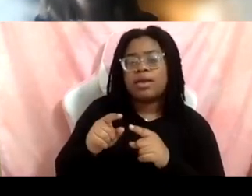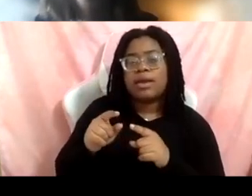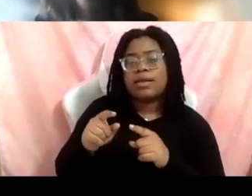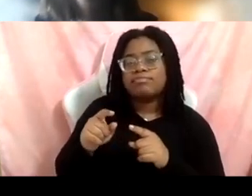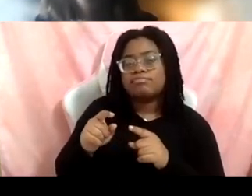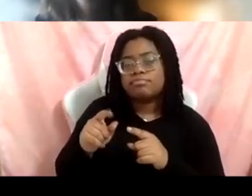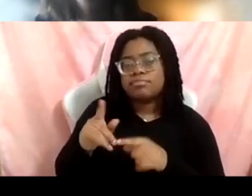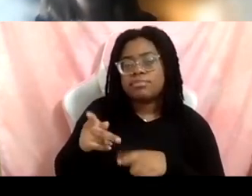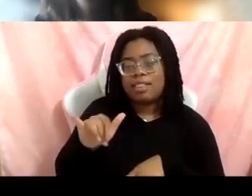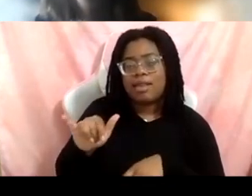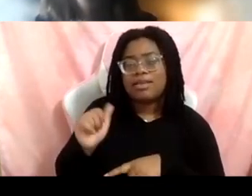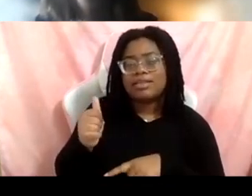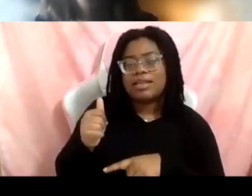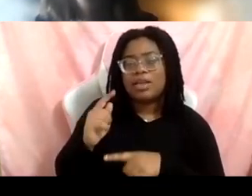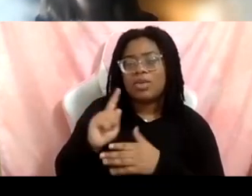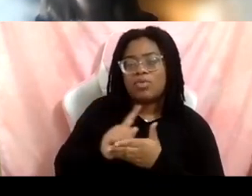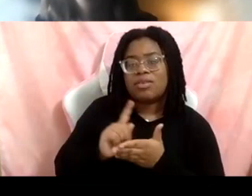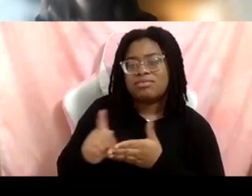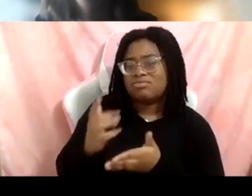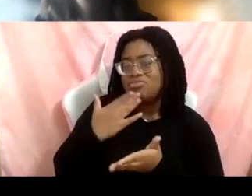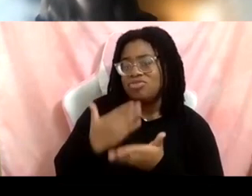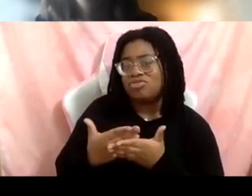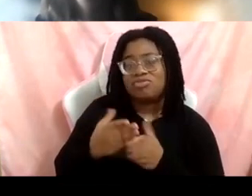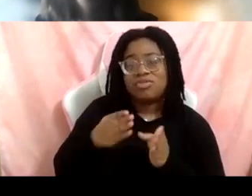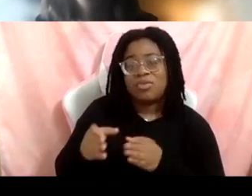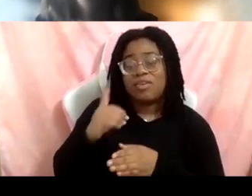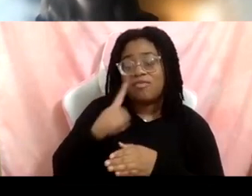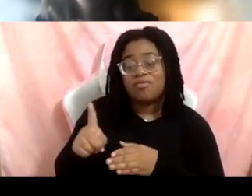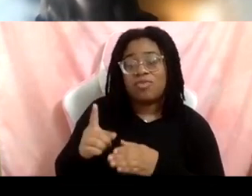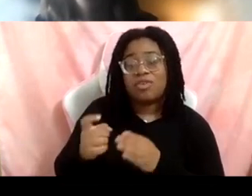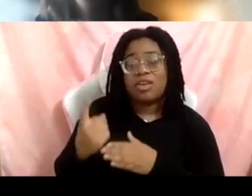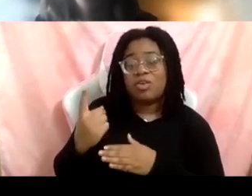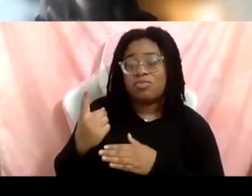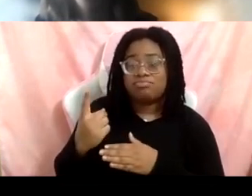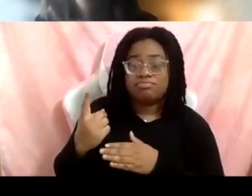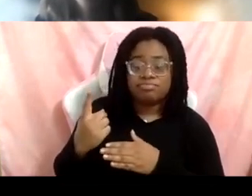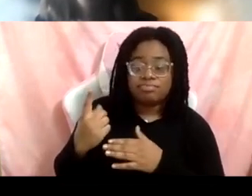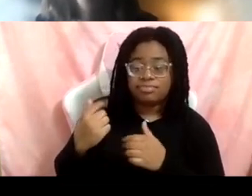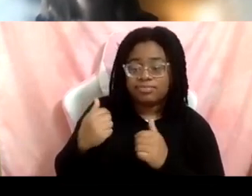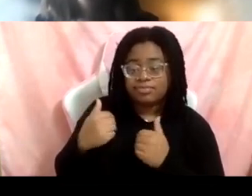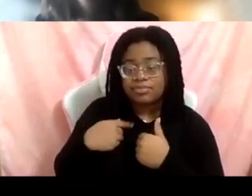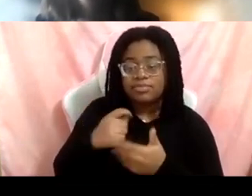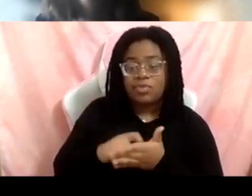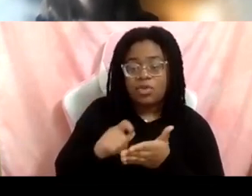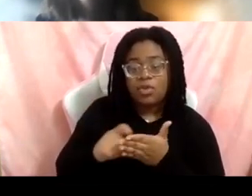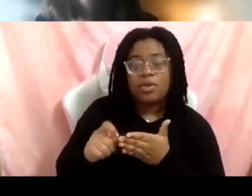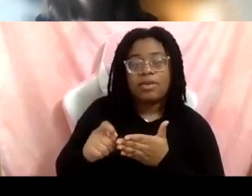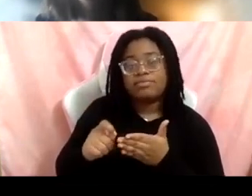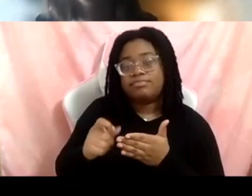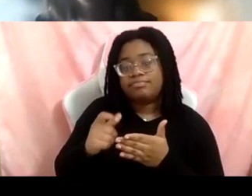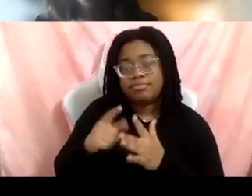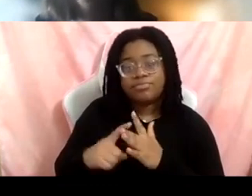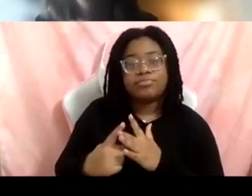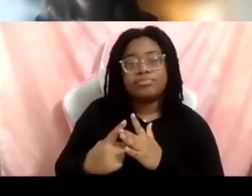it's the best opportunity that anybody can have to actually get your work up on its feet and talking, and you'll